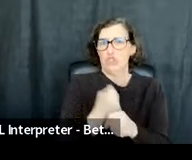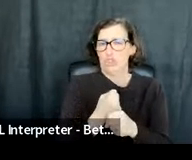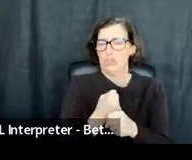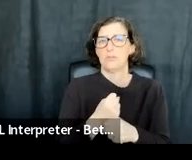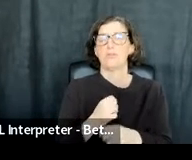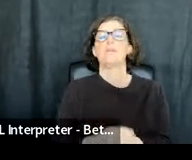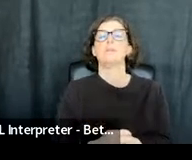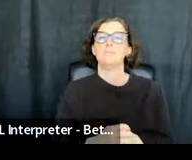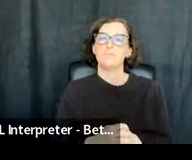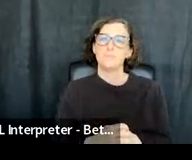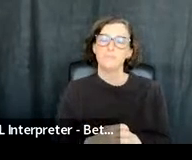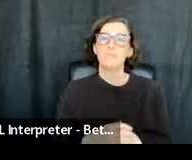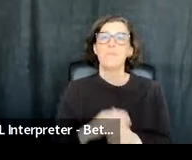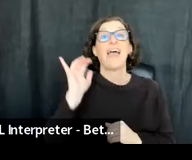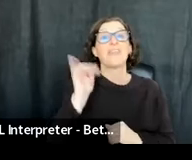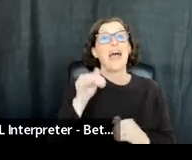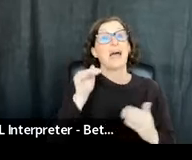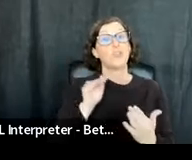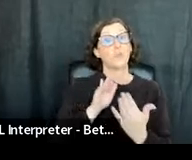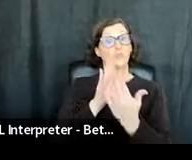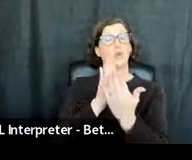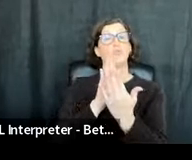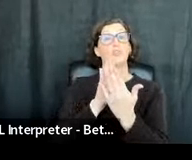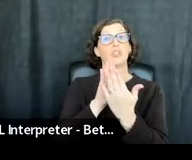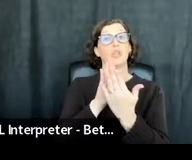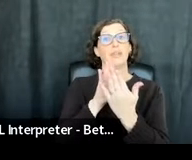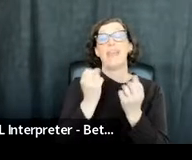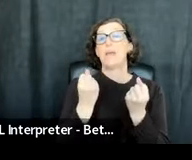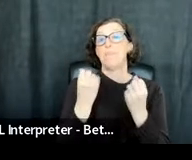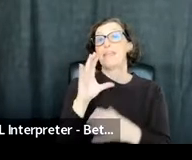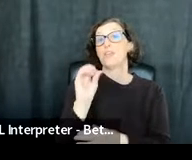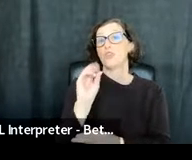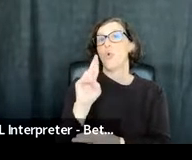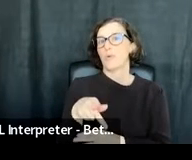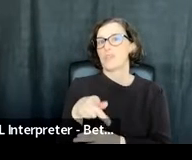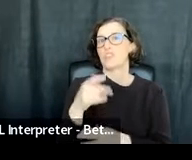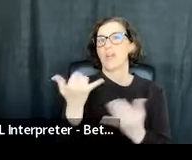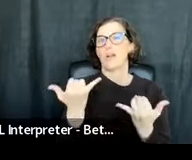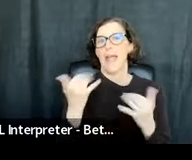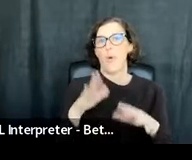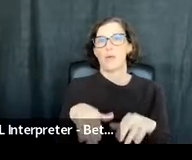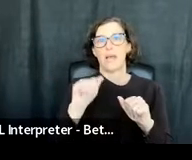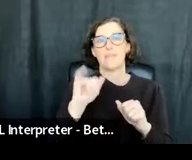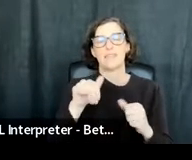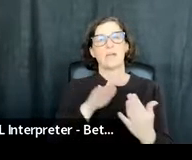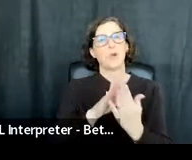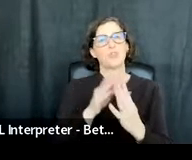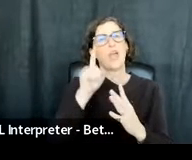And that approach, and a lot of corporations are now taking that, is really, it has to come from the